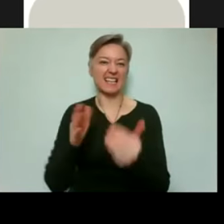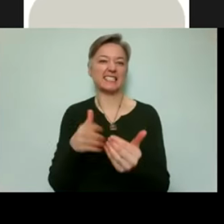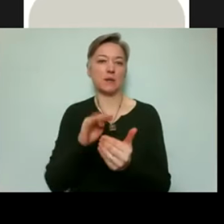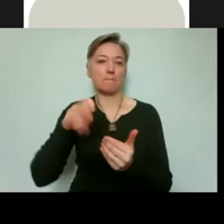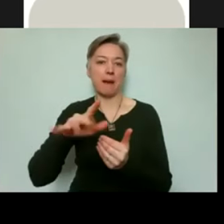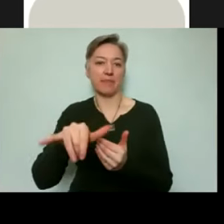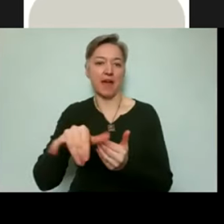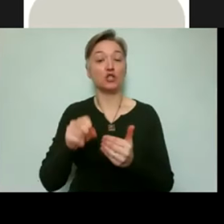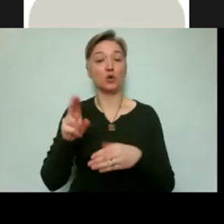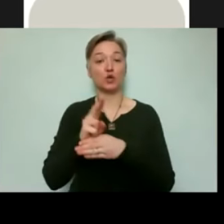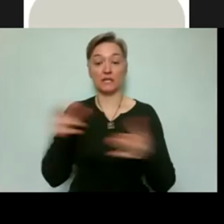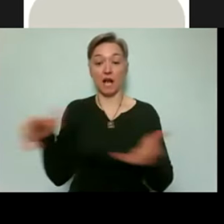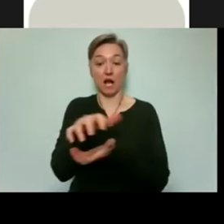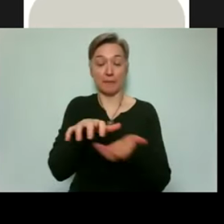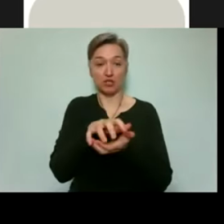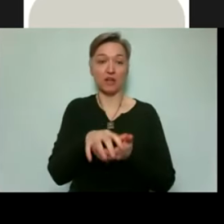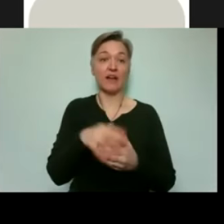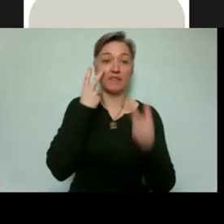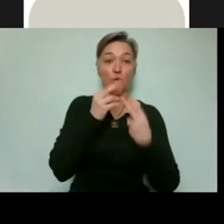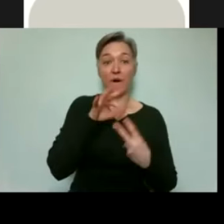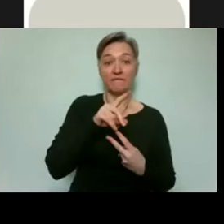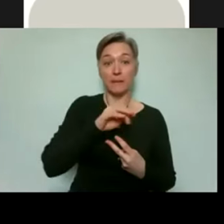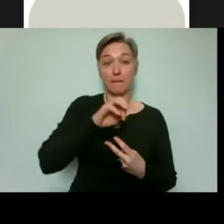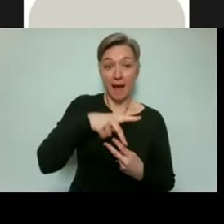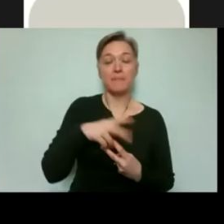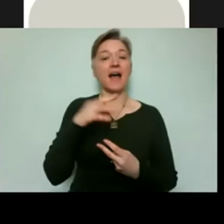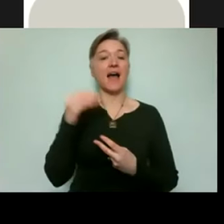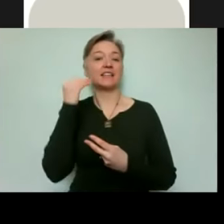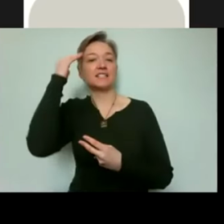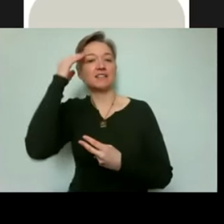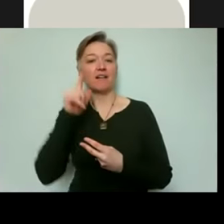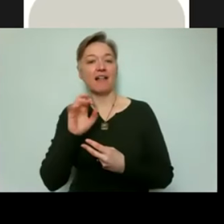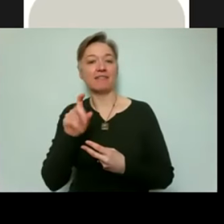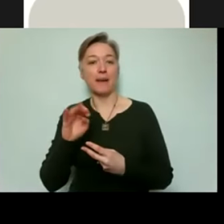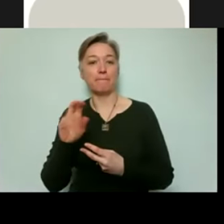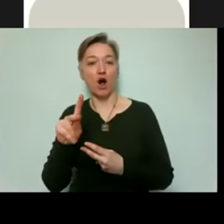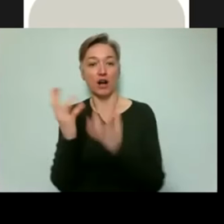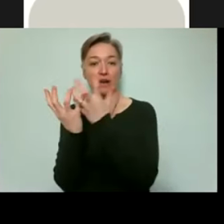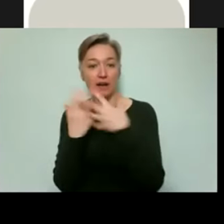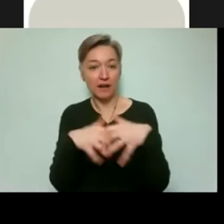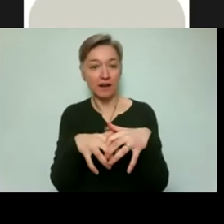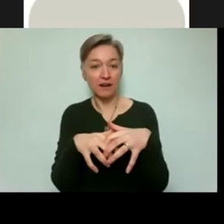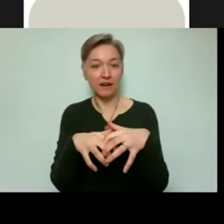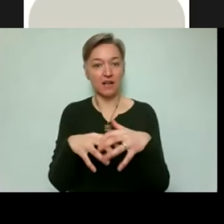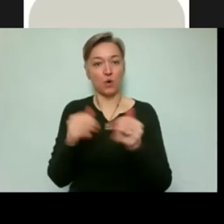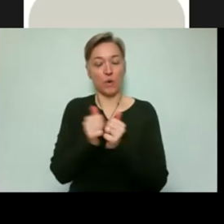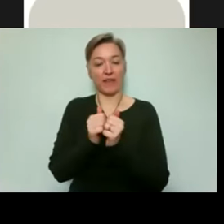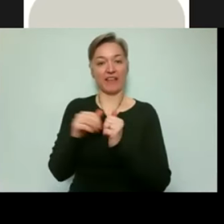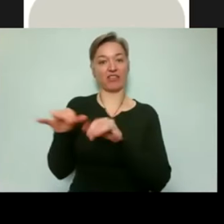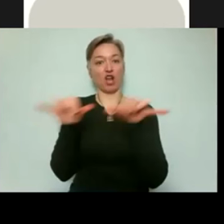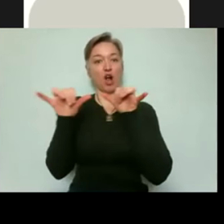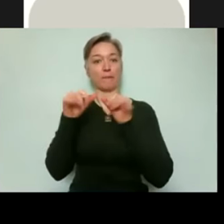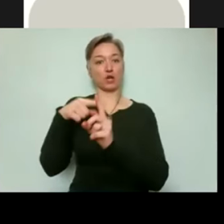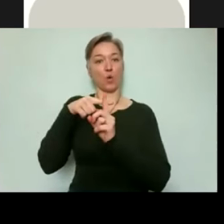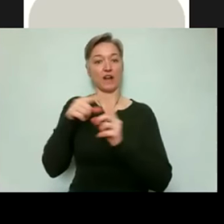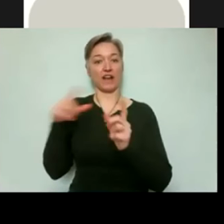use a combination of the visual field maps and also the skull landmarks to align to the Allen Institute common coordinate frame is a really, really